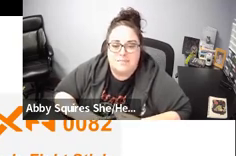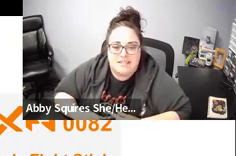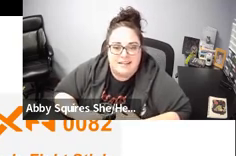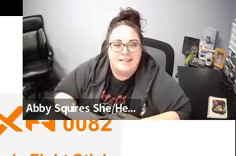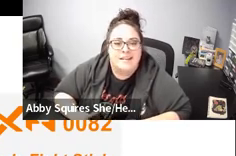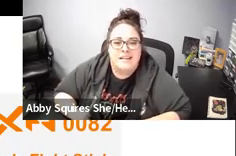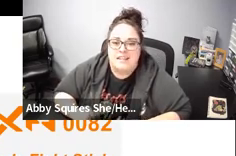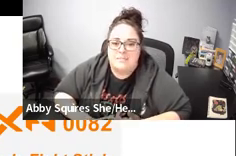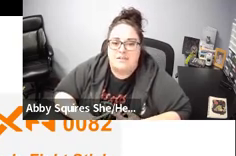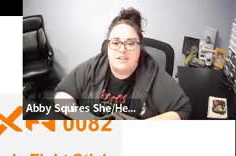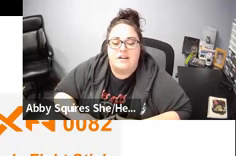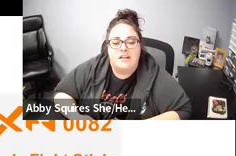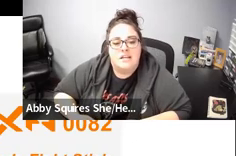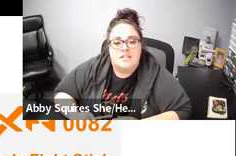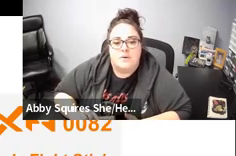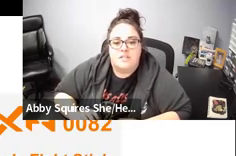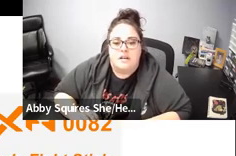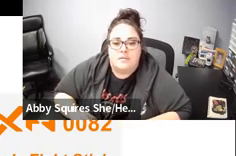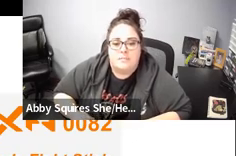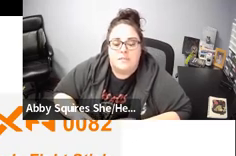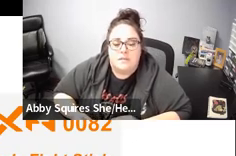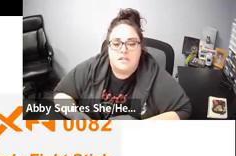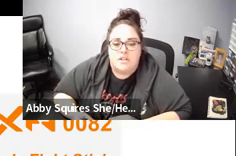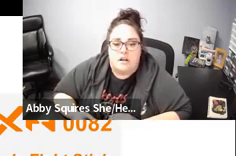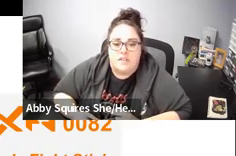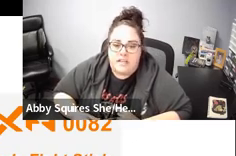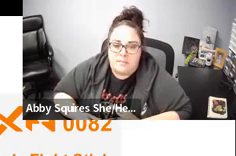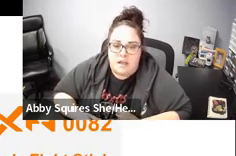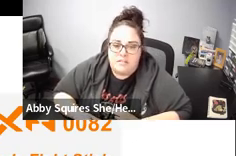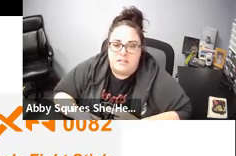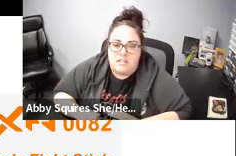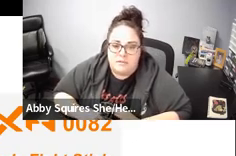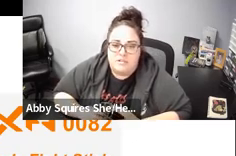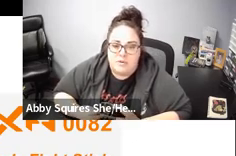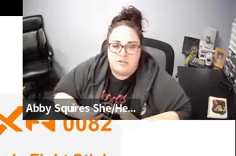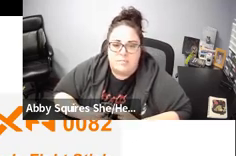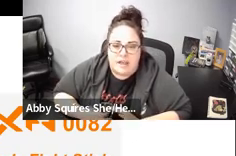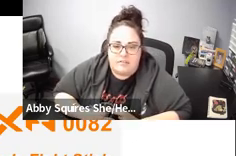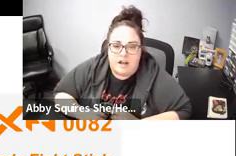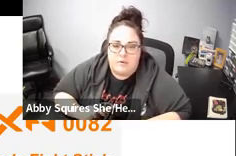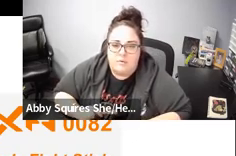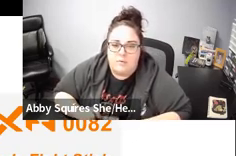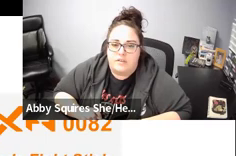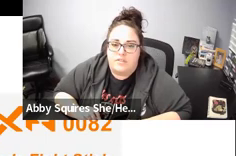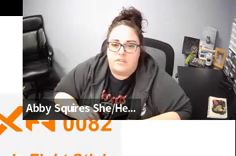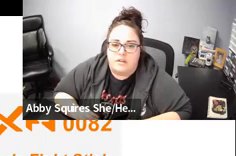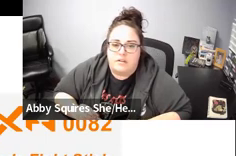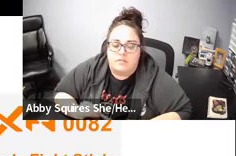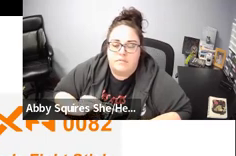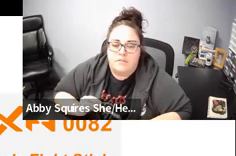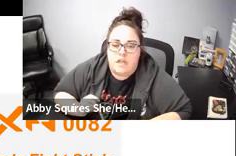handle-based thumbstick in the middle there. So it's a image of the Xbox accessible controller in the background